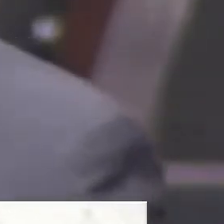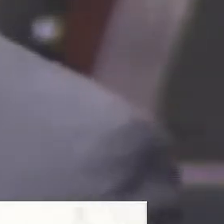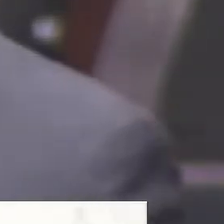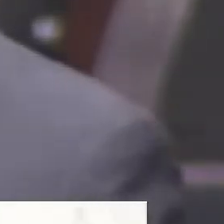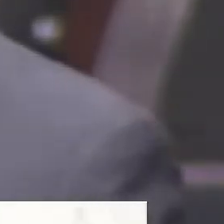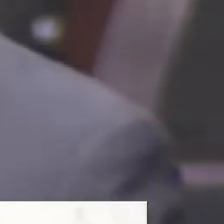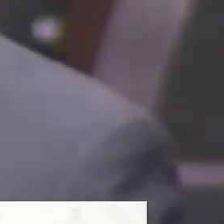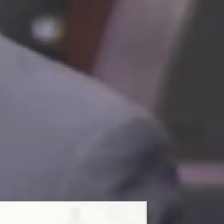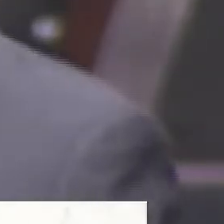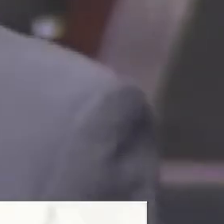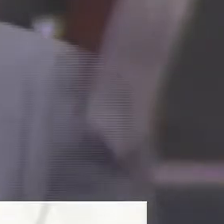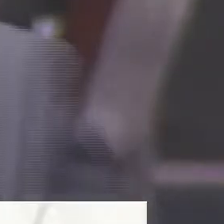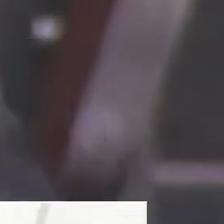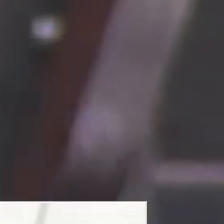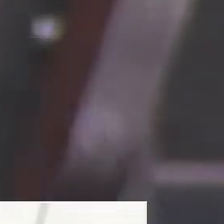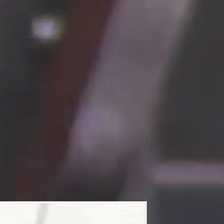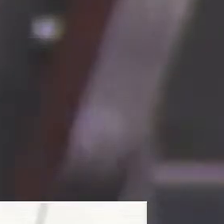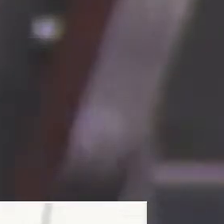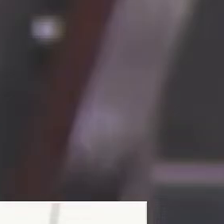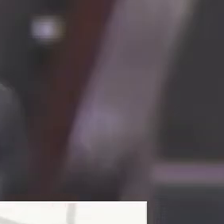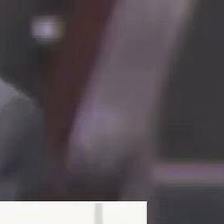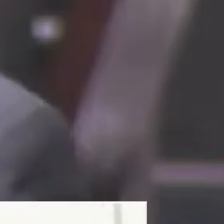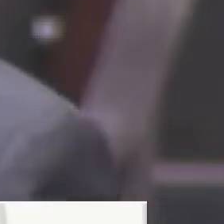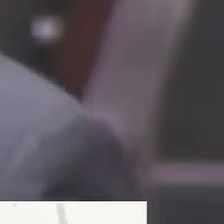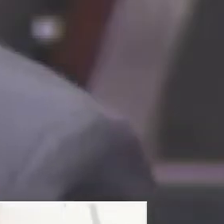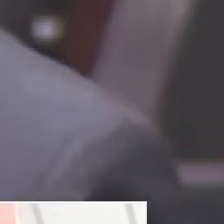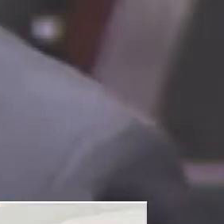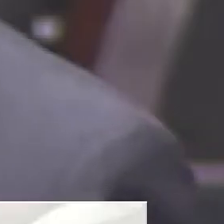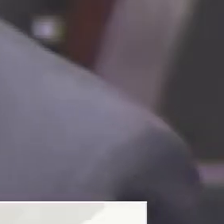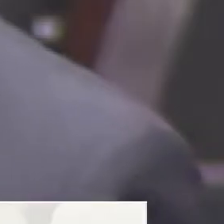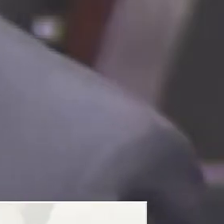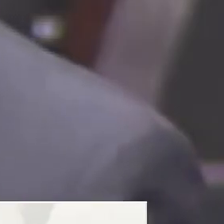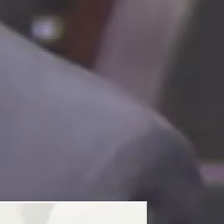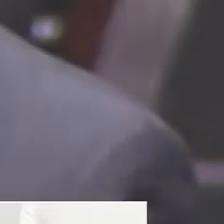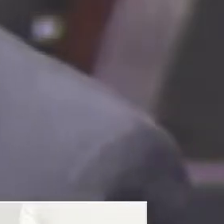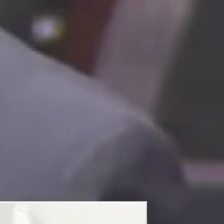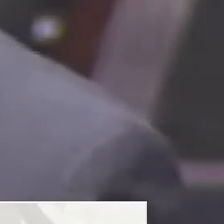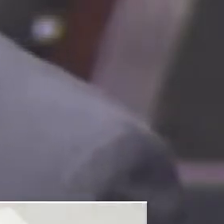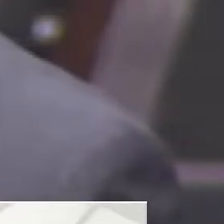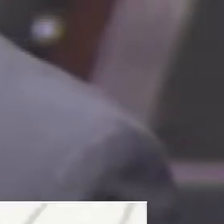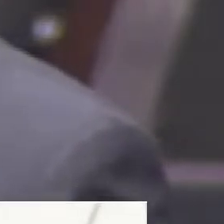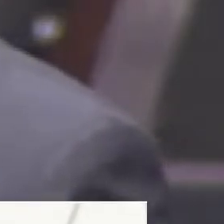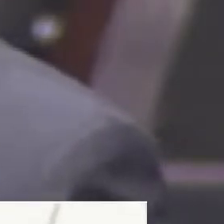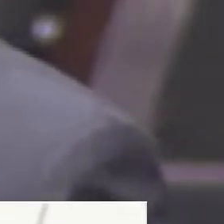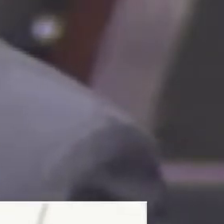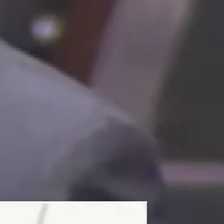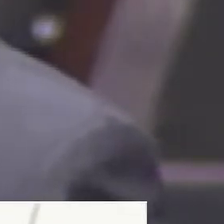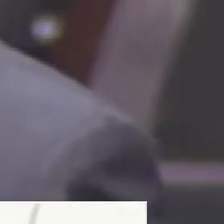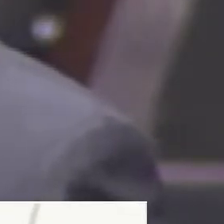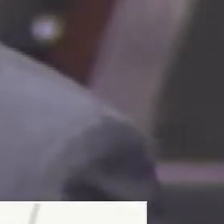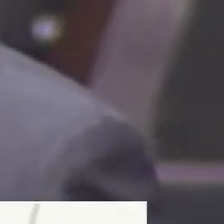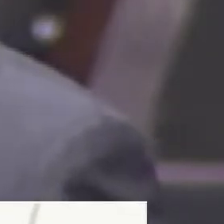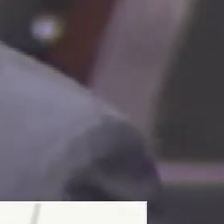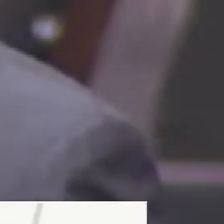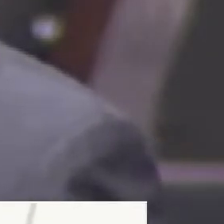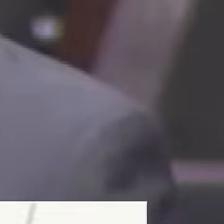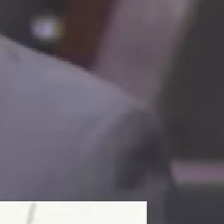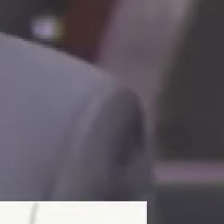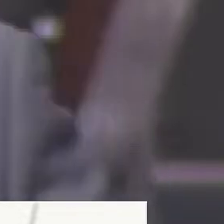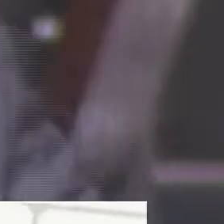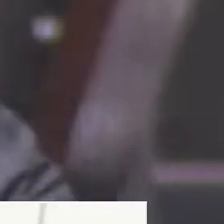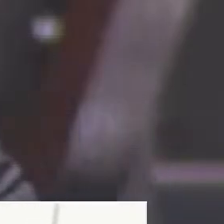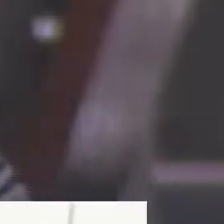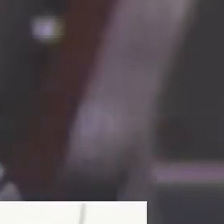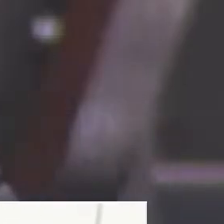Board. And by the way, tomorrow we are releasing the money. I hope, Jane, that is correct. Ashuka.